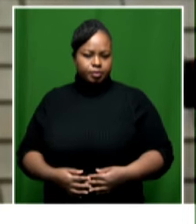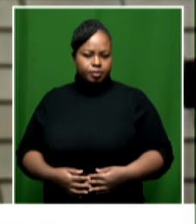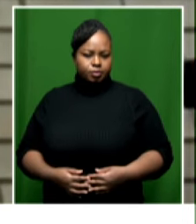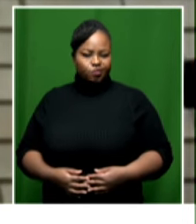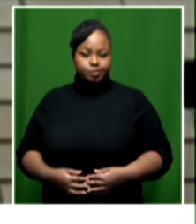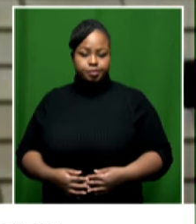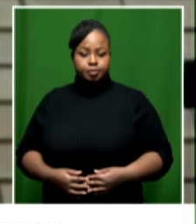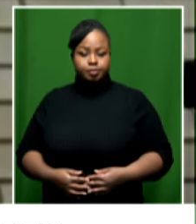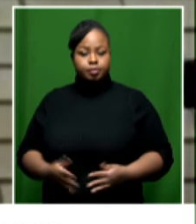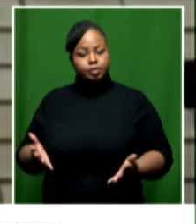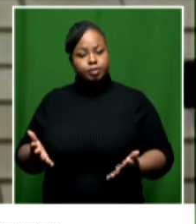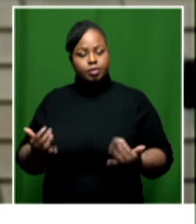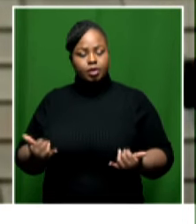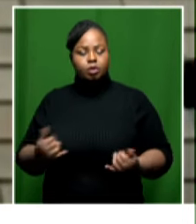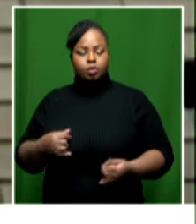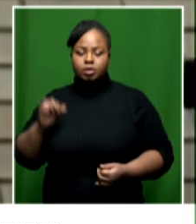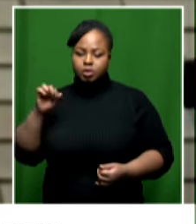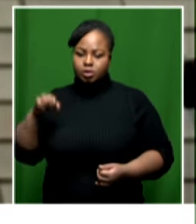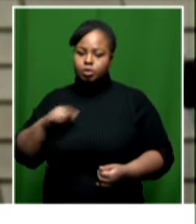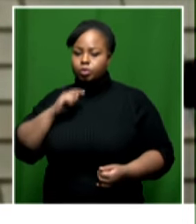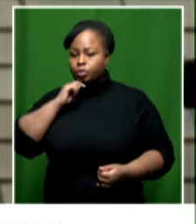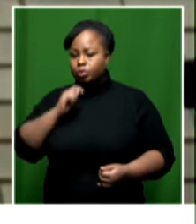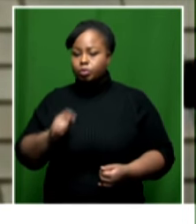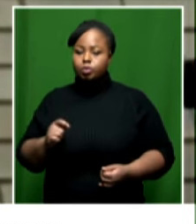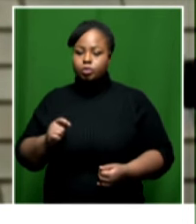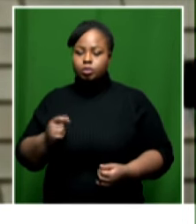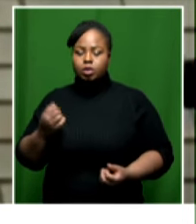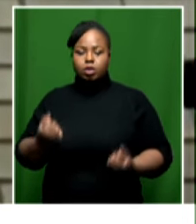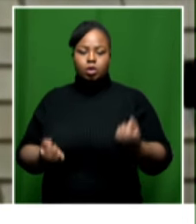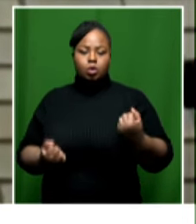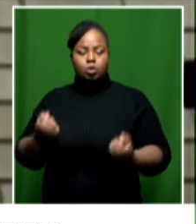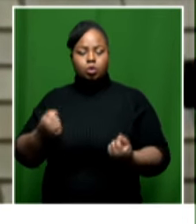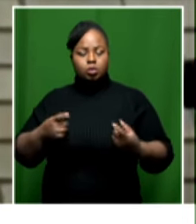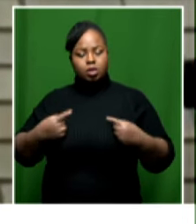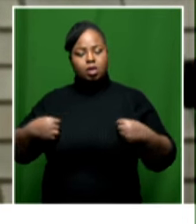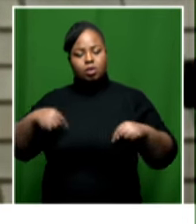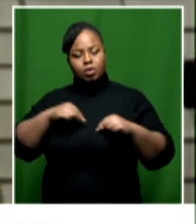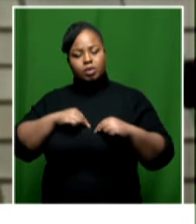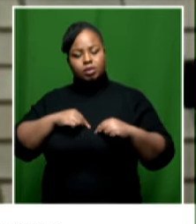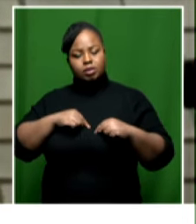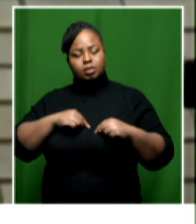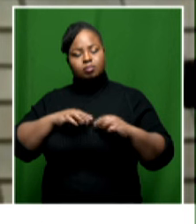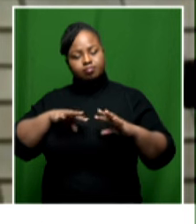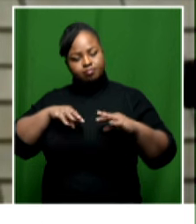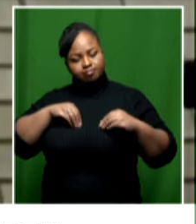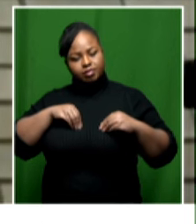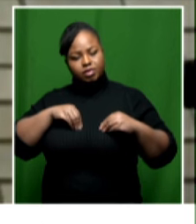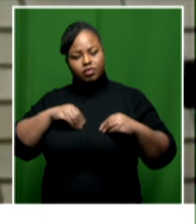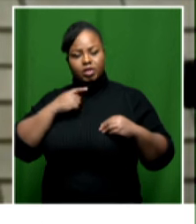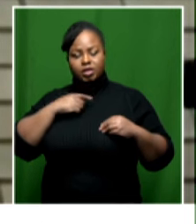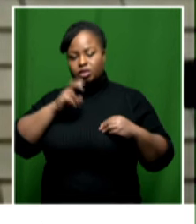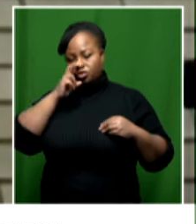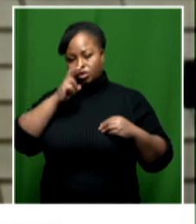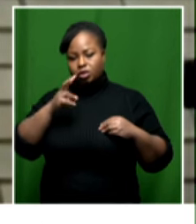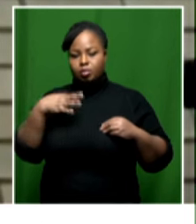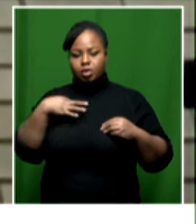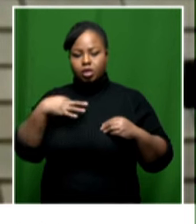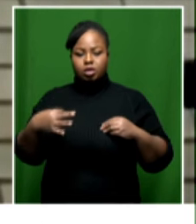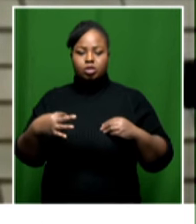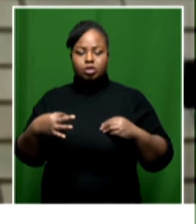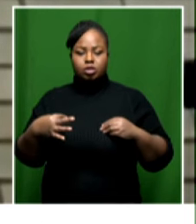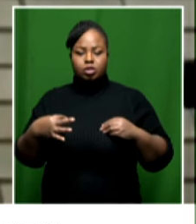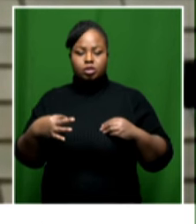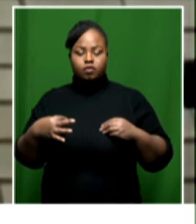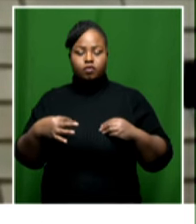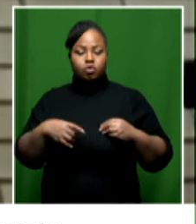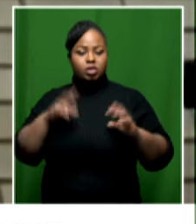been said, it is indeed so that our courts have recognized that a strict application of issue estoppel